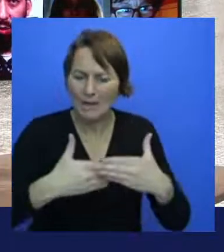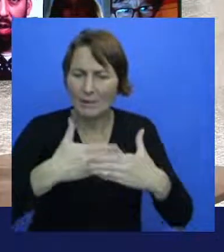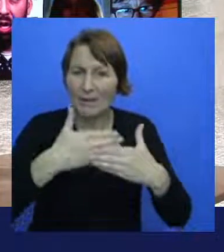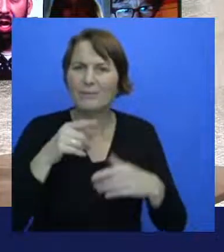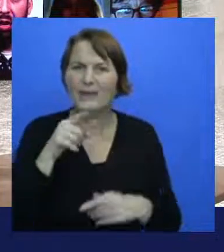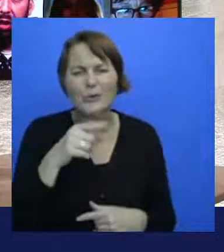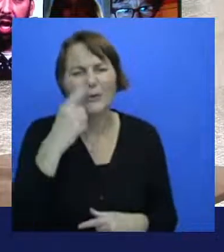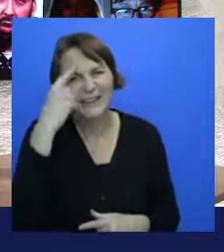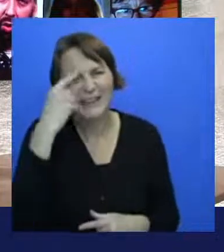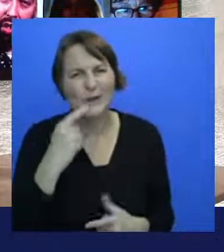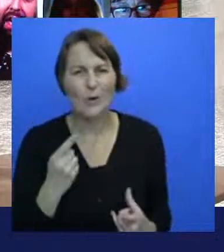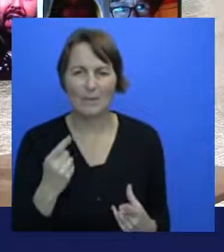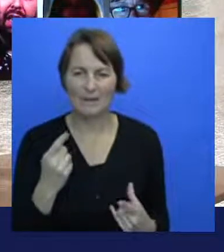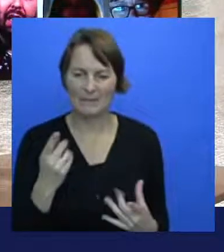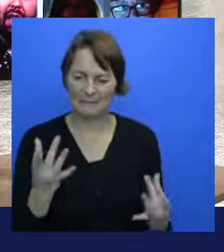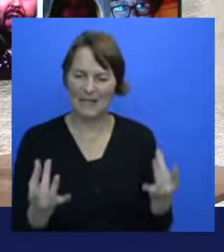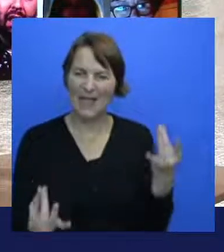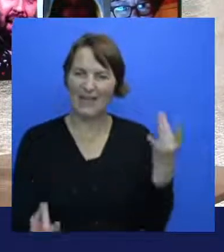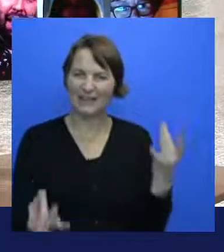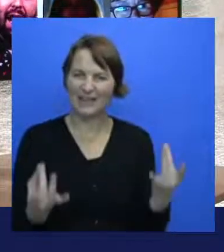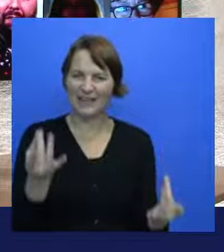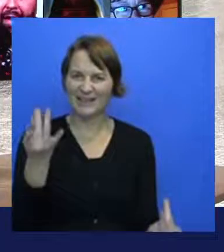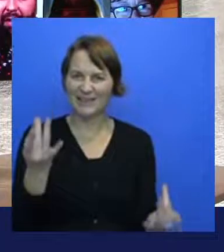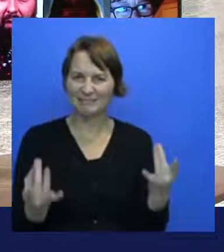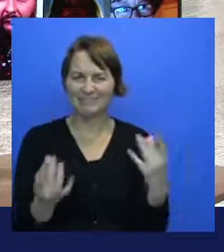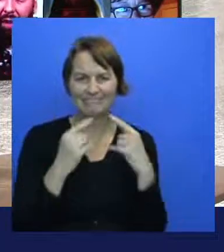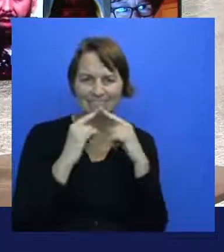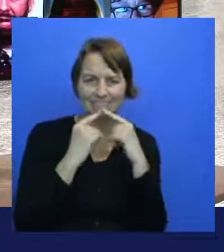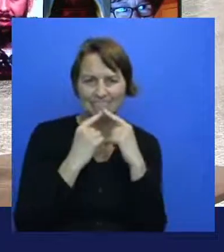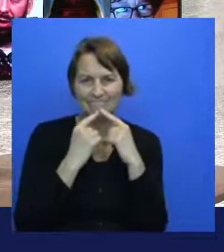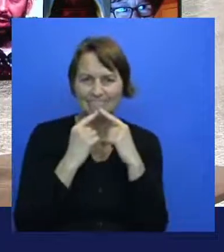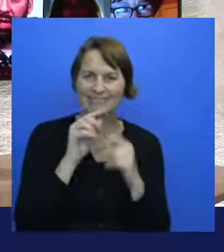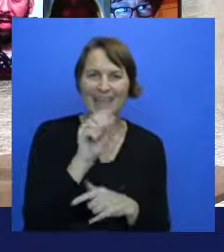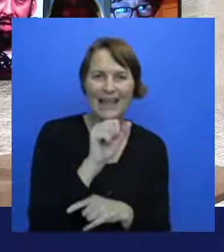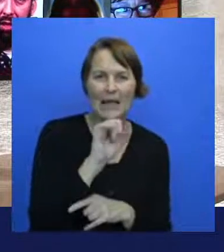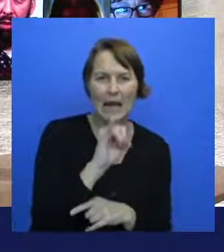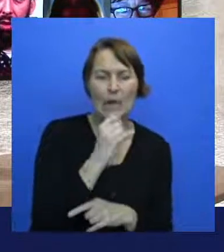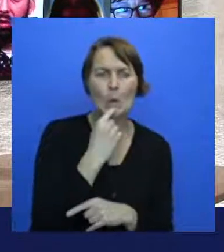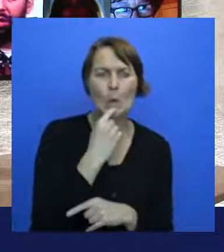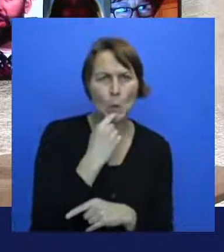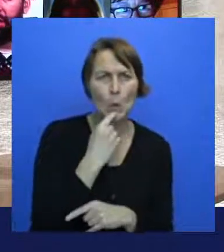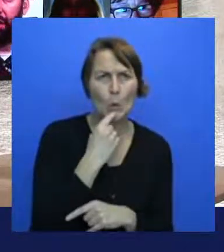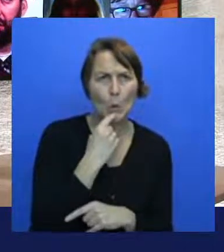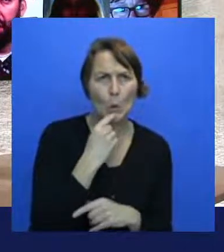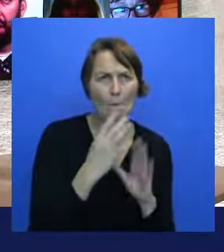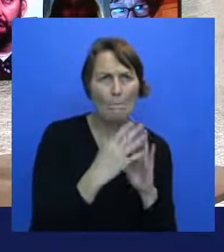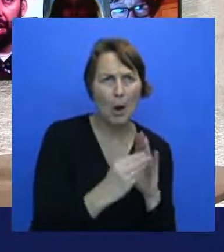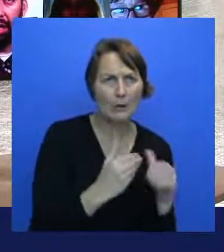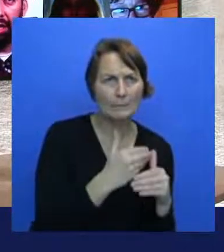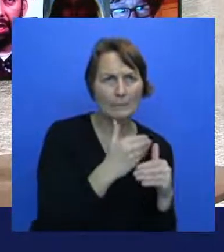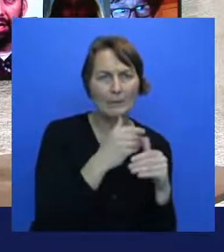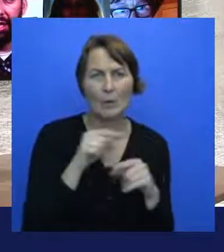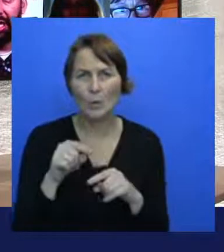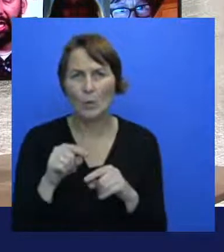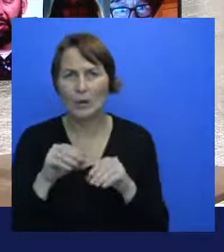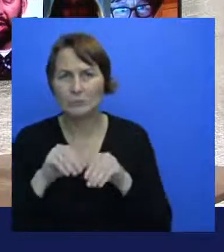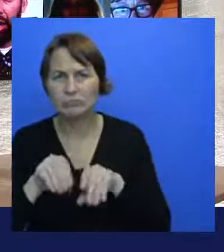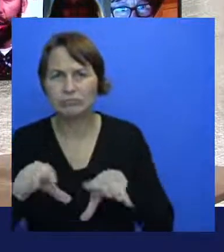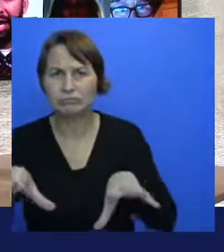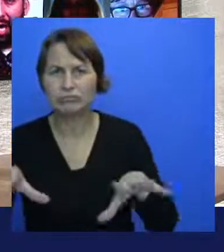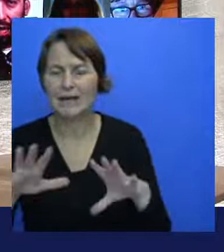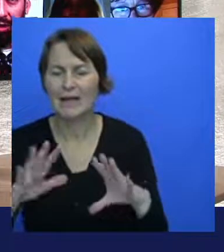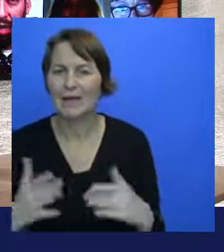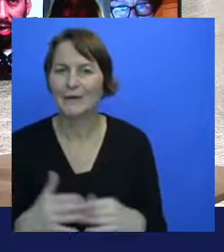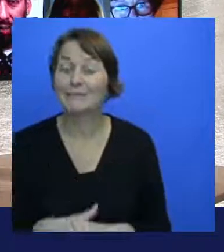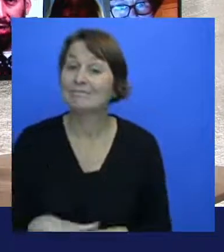when they're creating AI-based models and using them in deployment? We'll start with you, Marion, to get us a sense for what